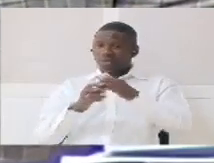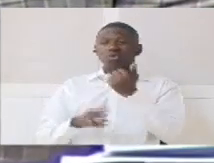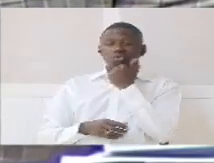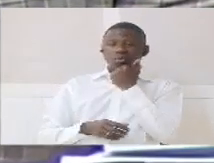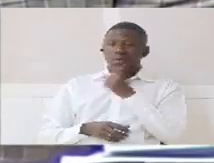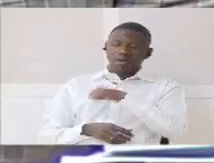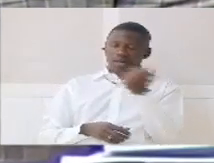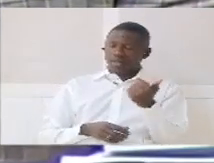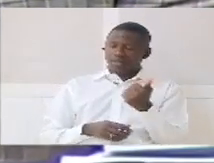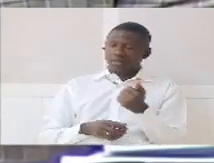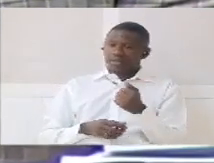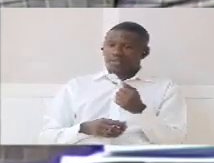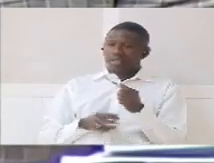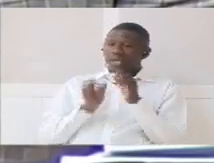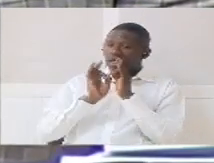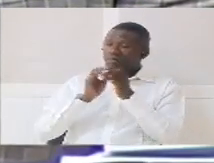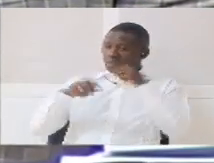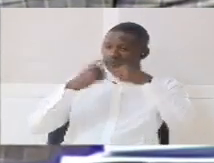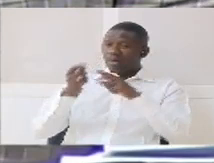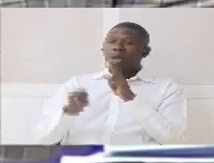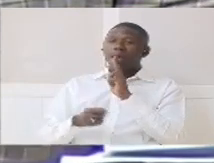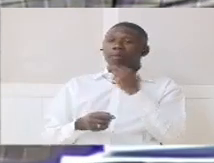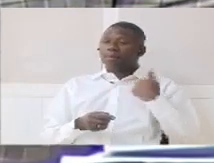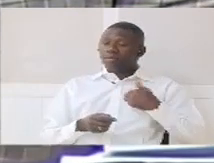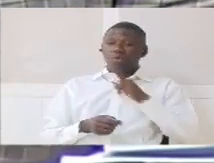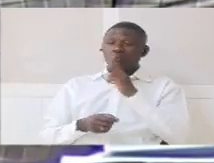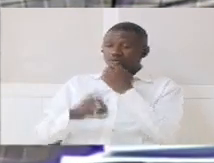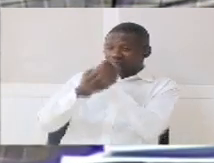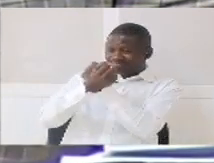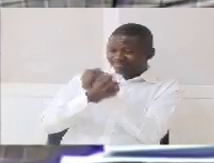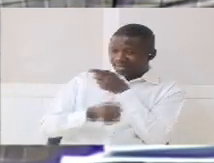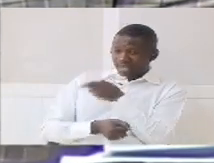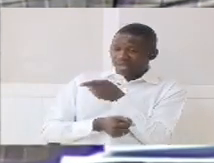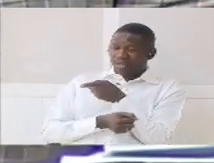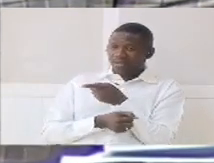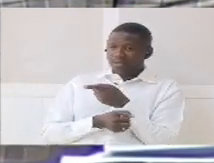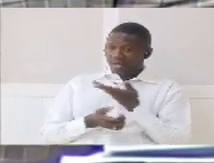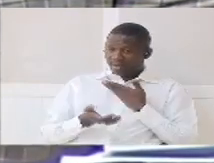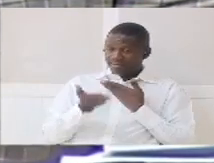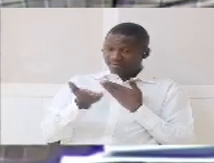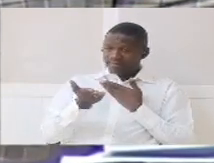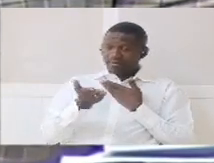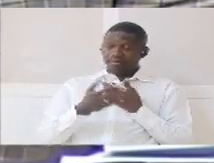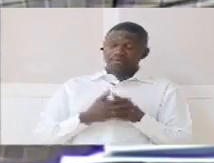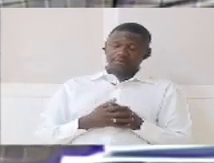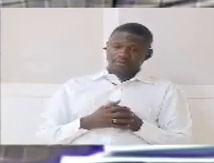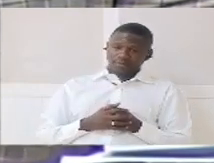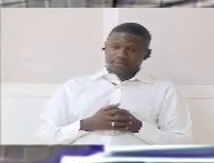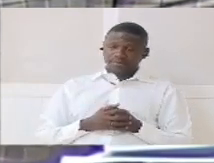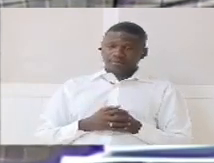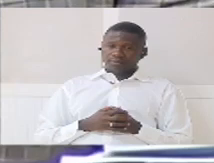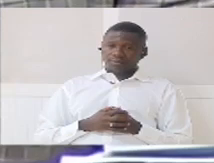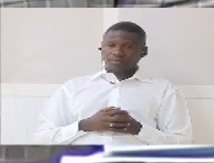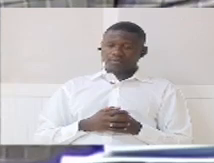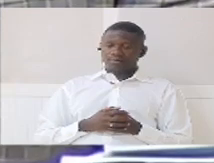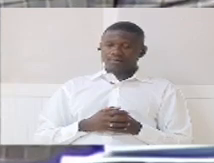So niwo ku for some of the caring. For kibaro, kuolu katarajele menketa muta molu la kuolu kibaro tanila